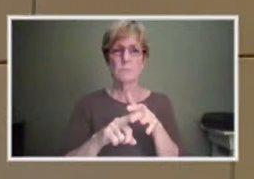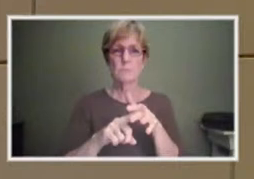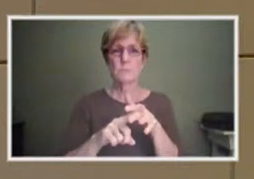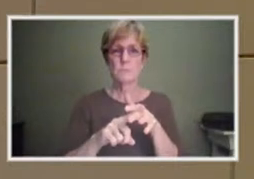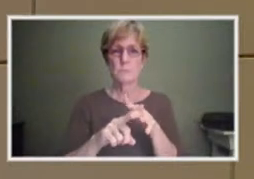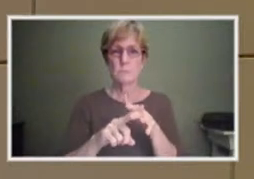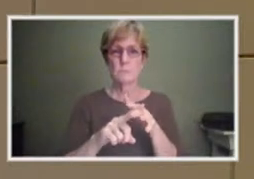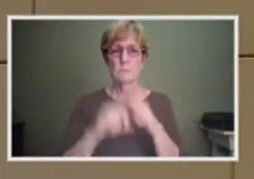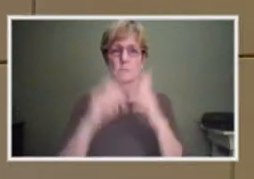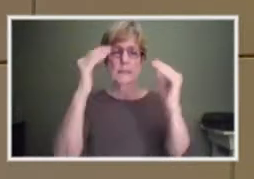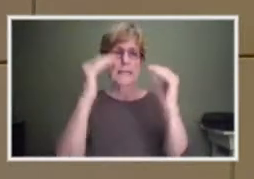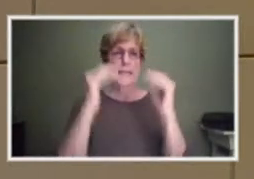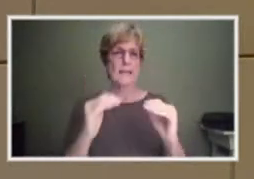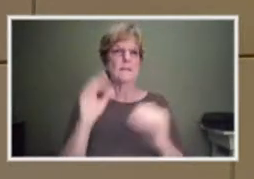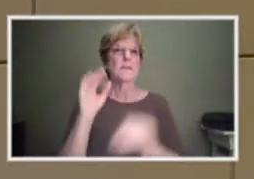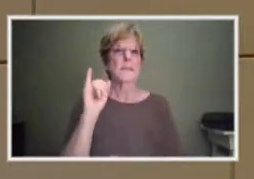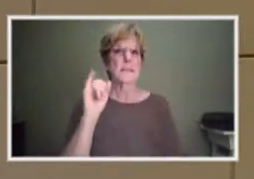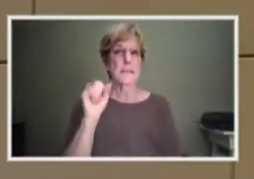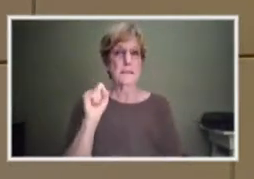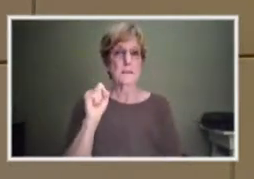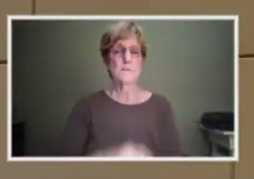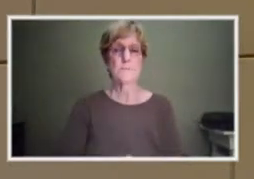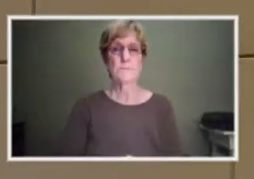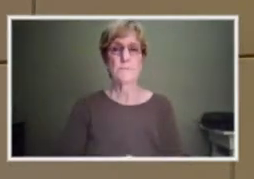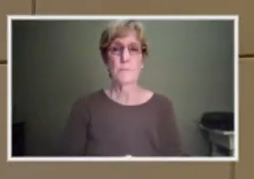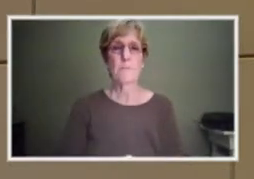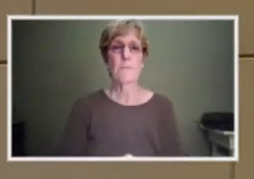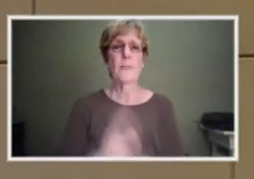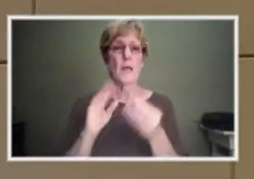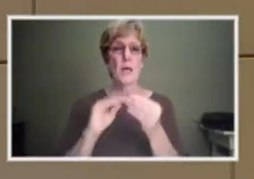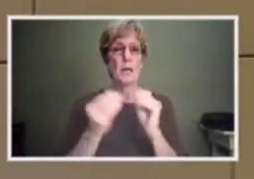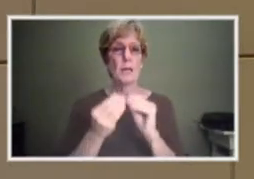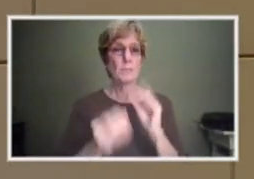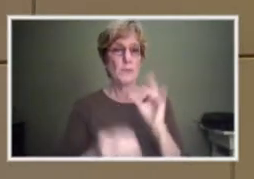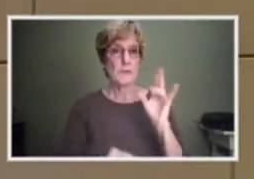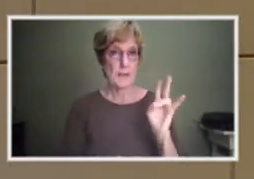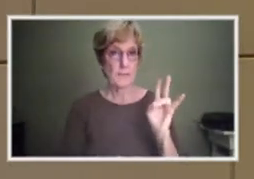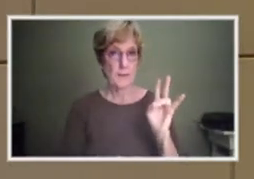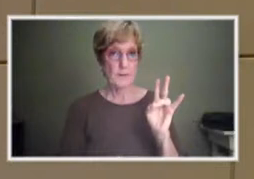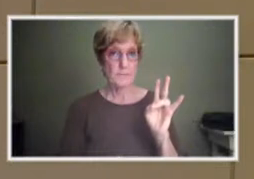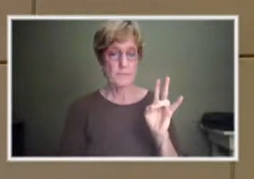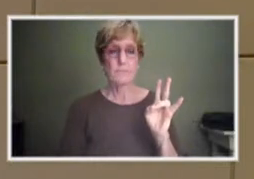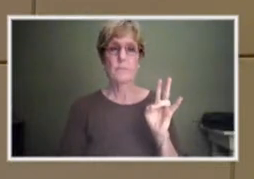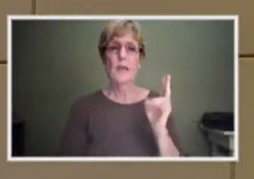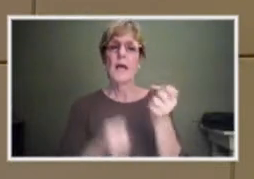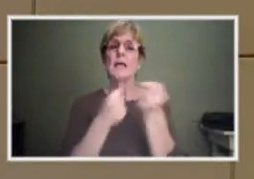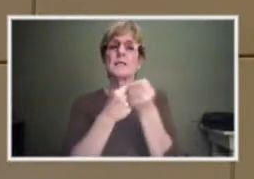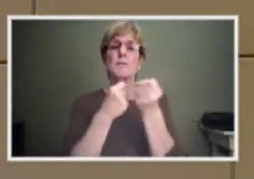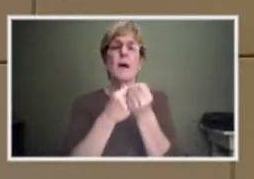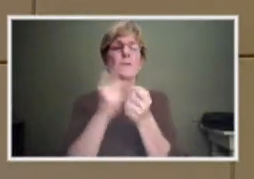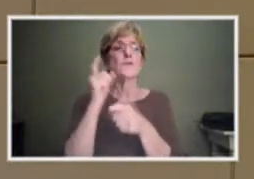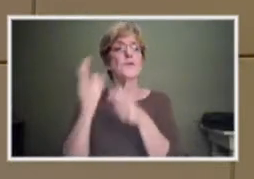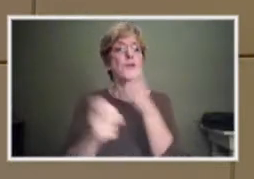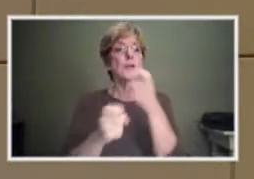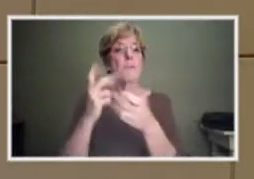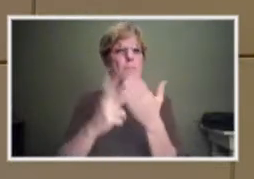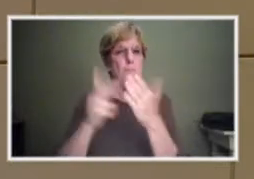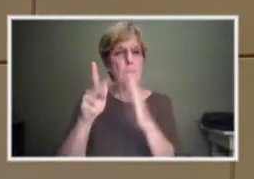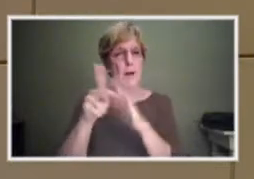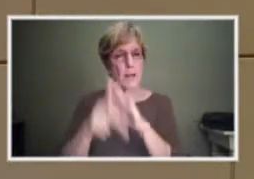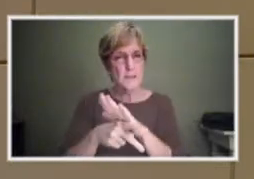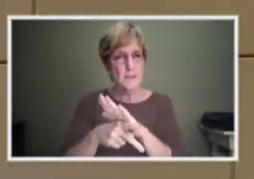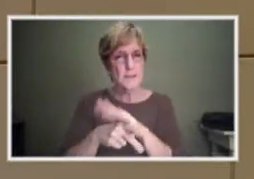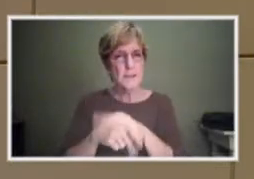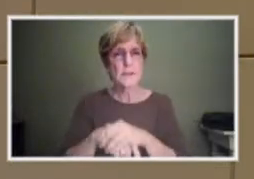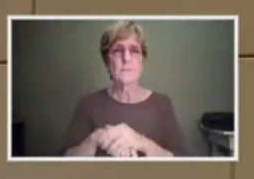next item, which is agenda item number 7, our sponsorship policy revisions. Adopt a